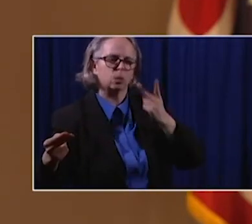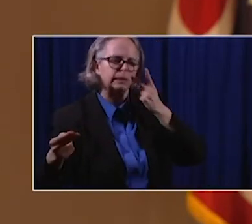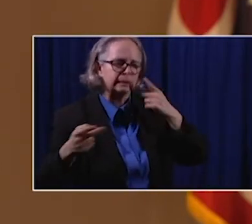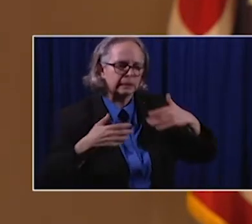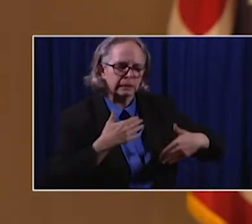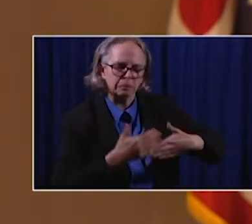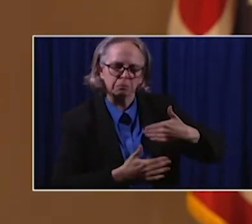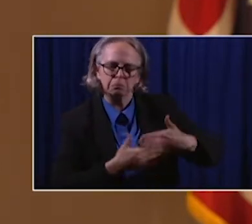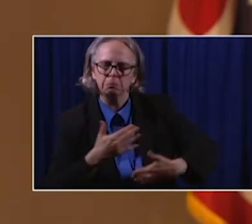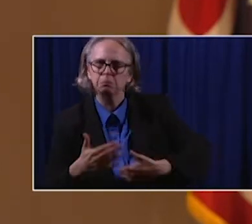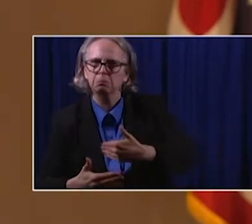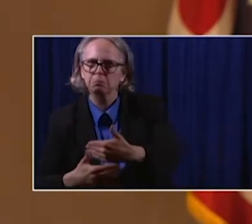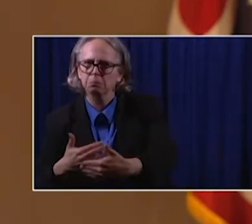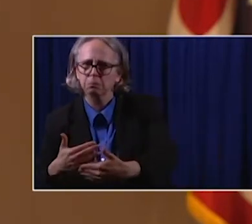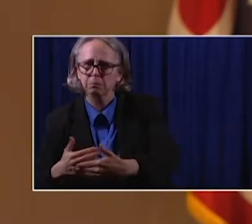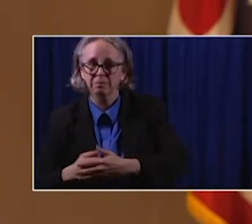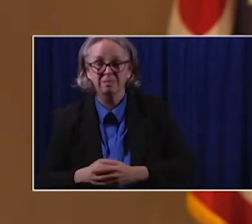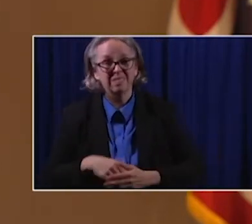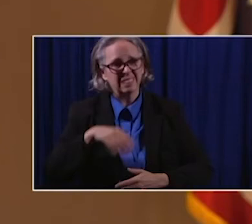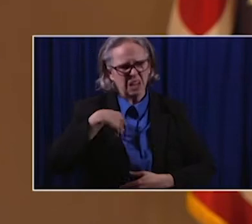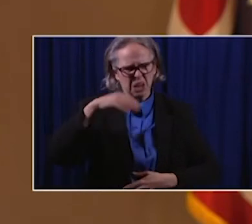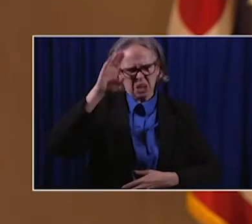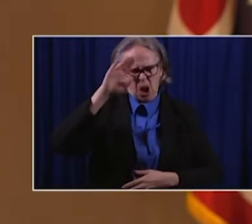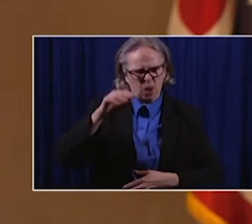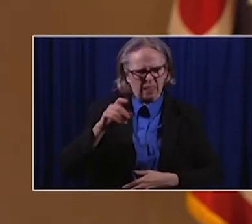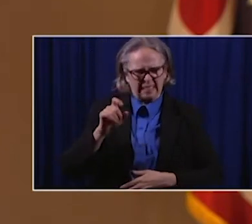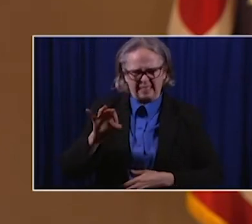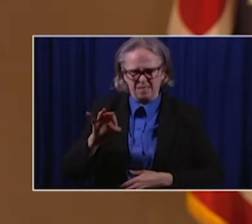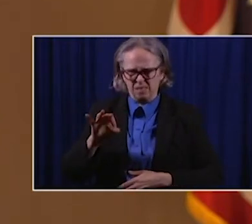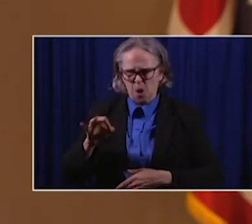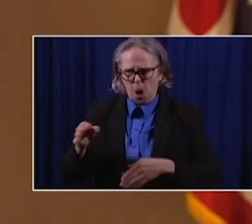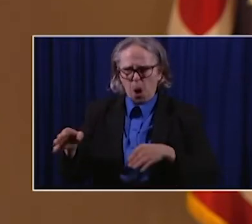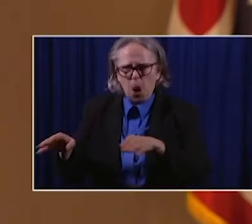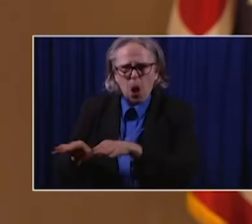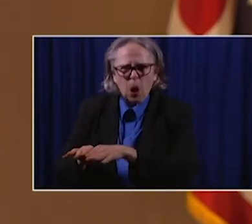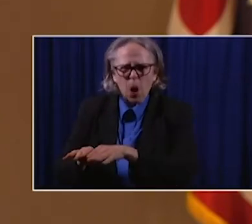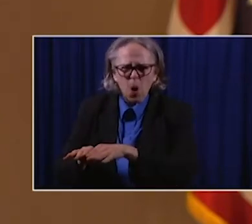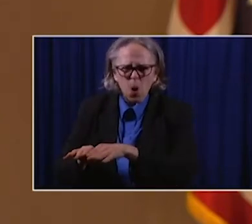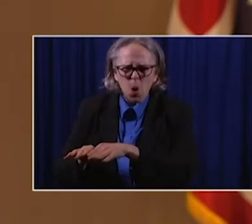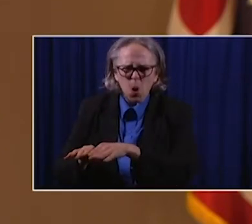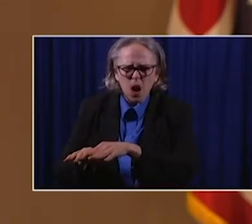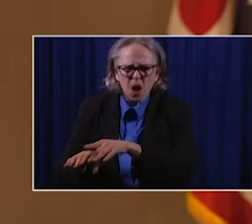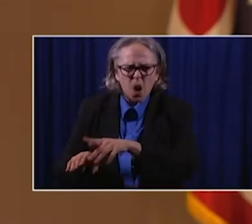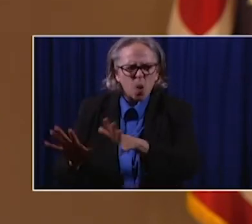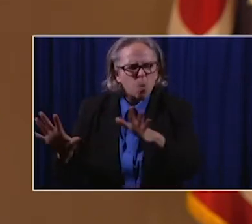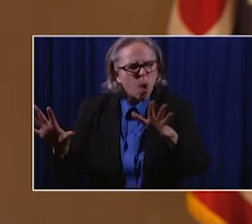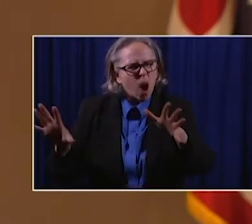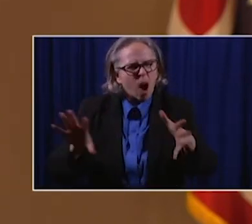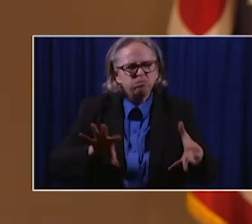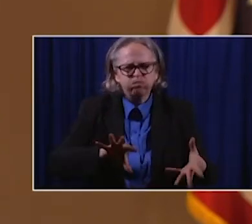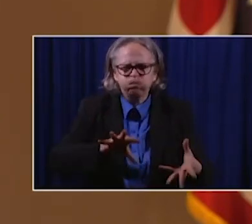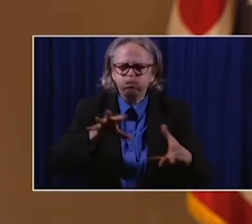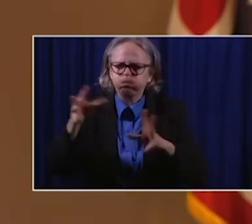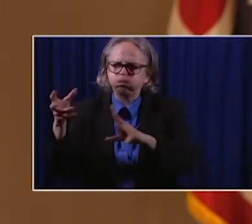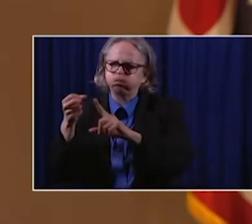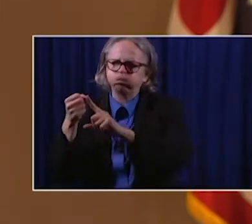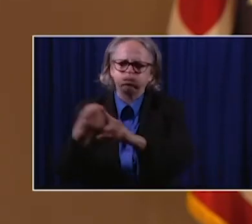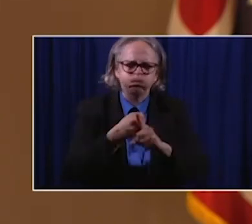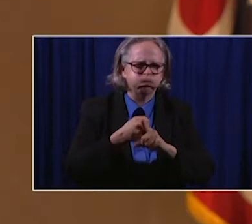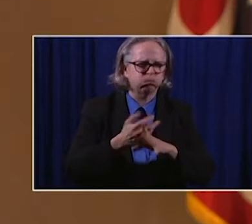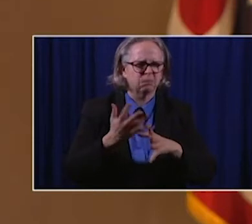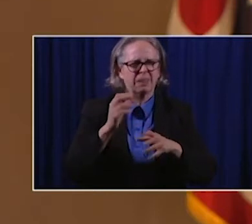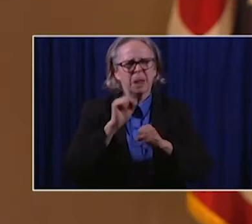on employees. I'm well aware of the burden the places on the owners. But these are